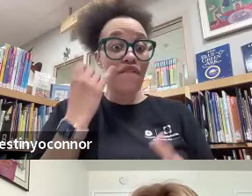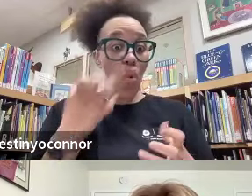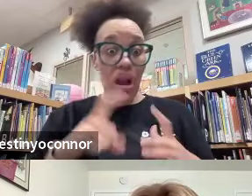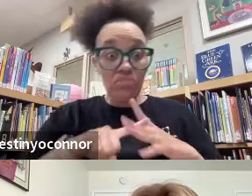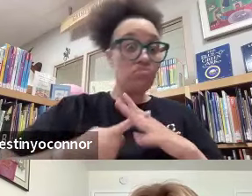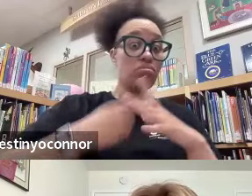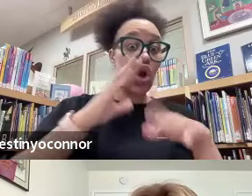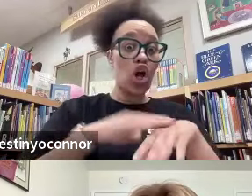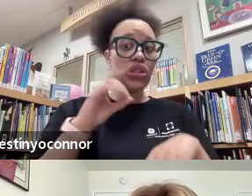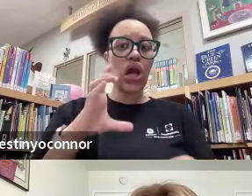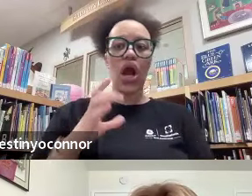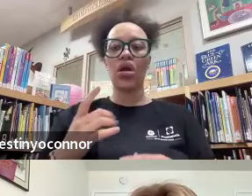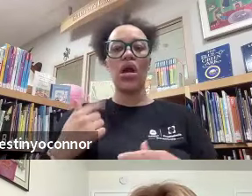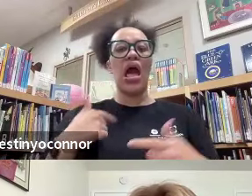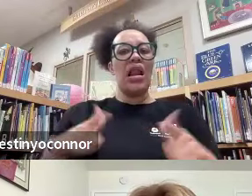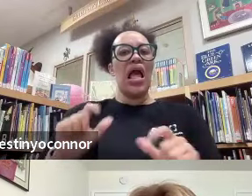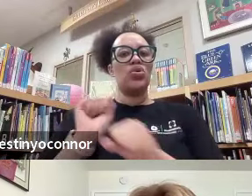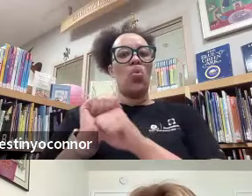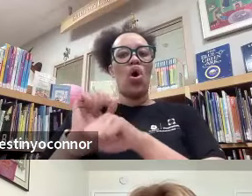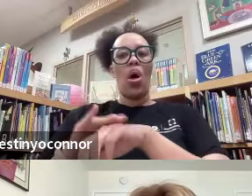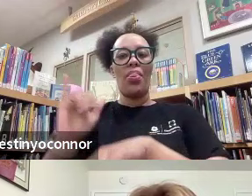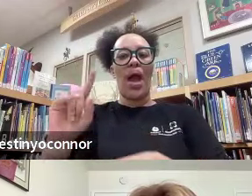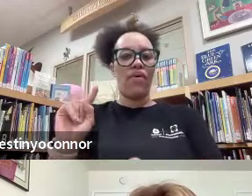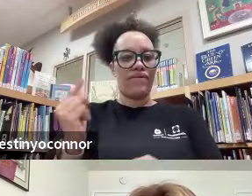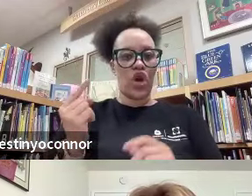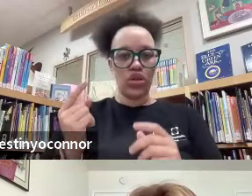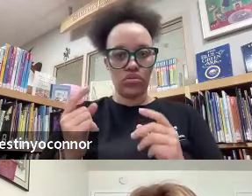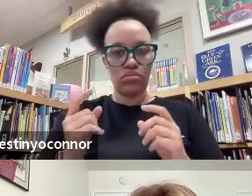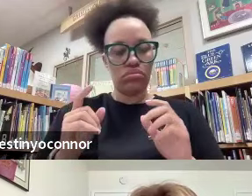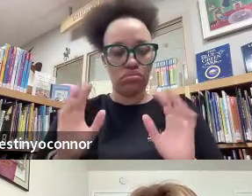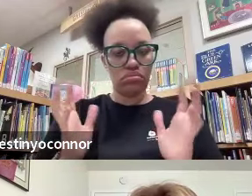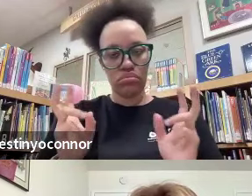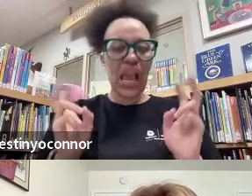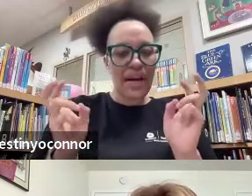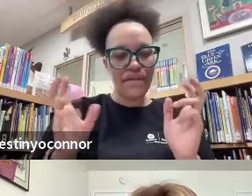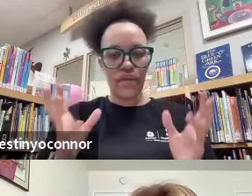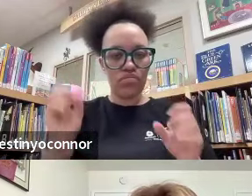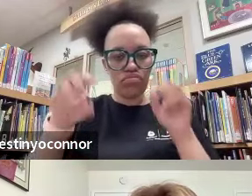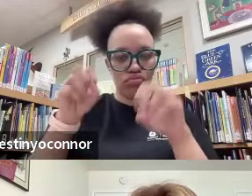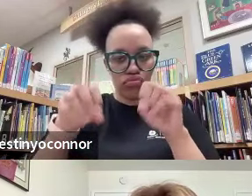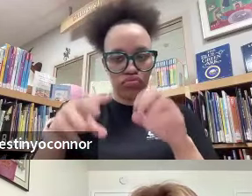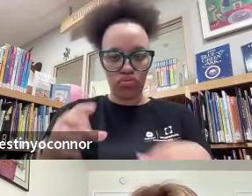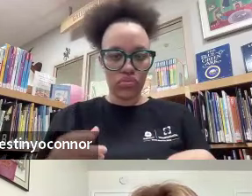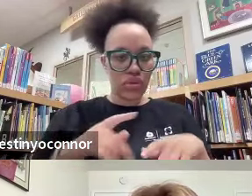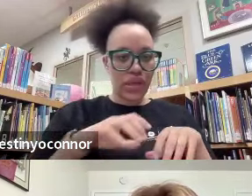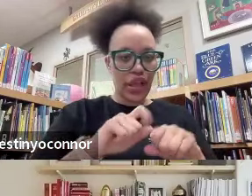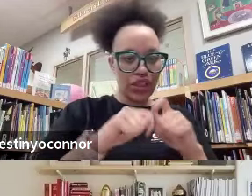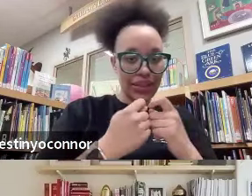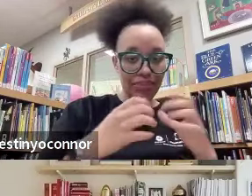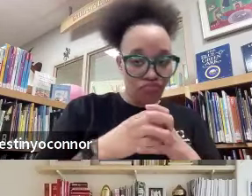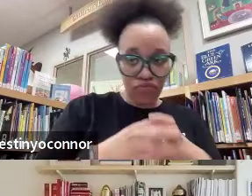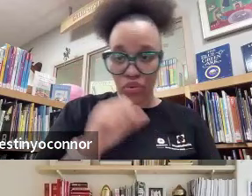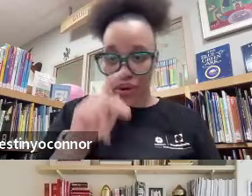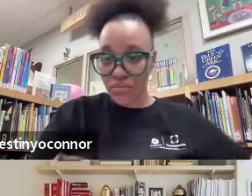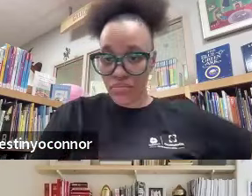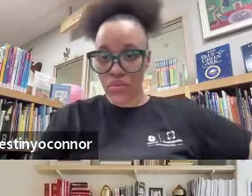and meetups there. So if you want to start one yourself, you know, we can work on that first as well. But the DCs, we need to work